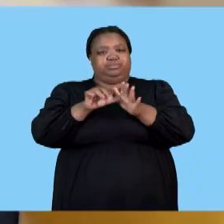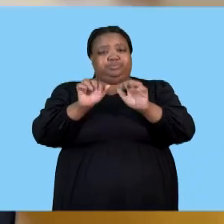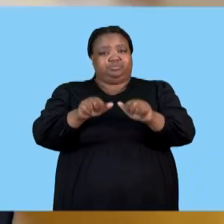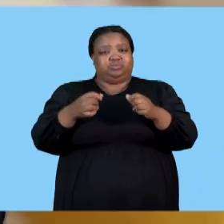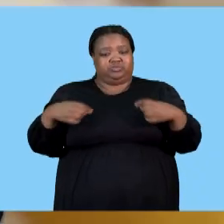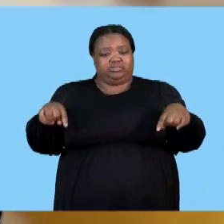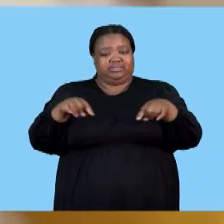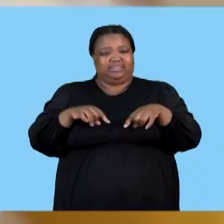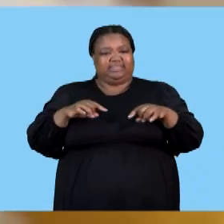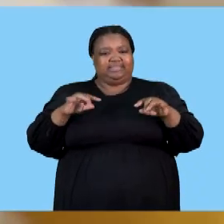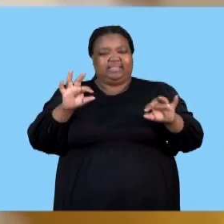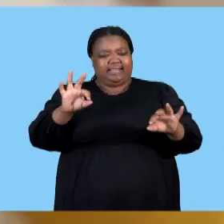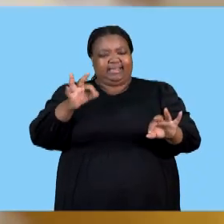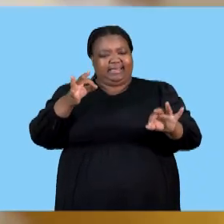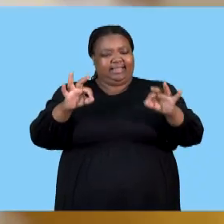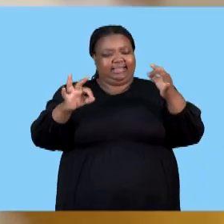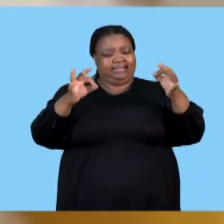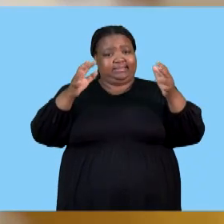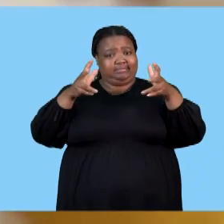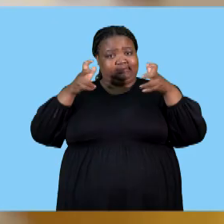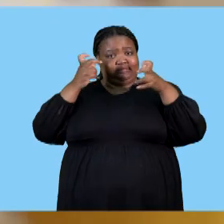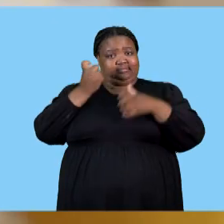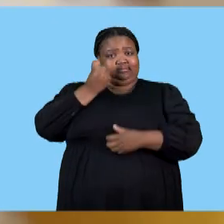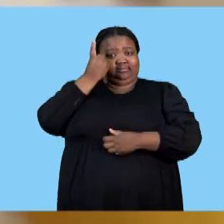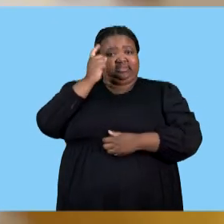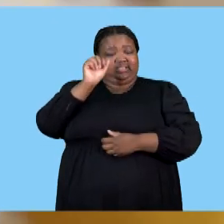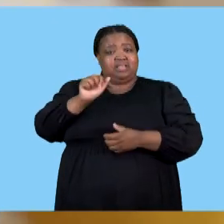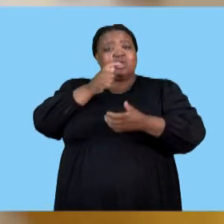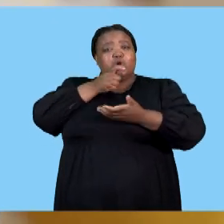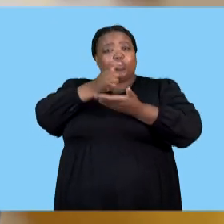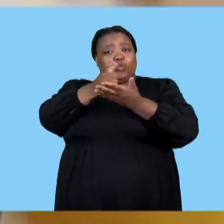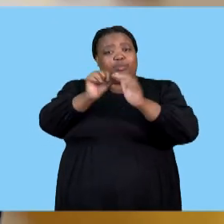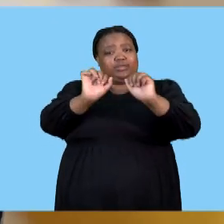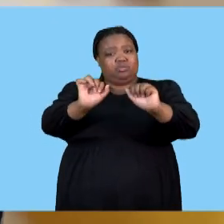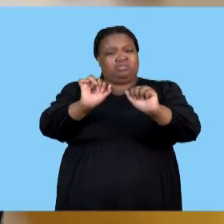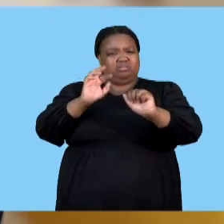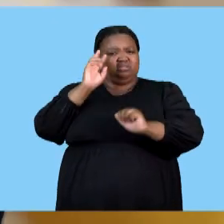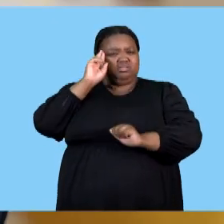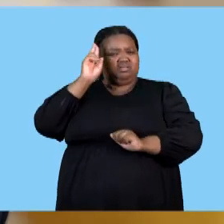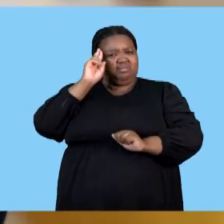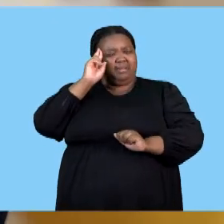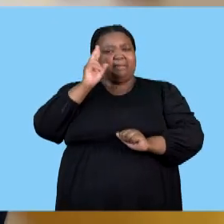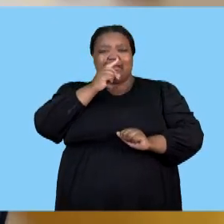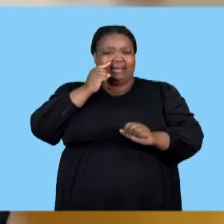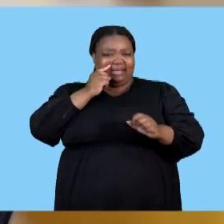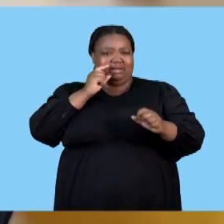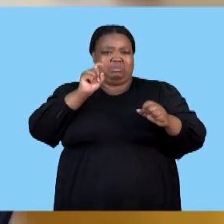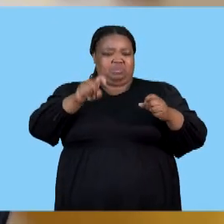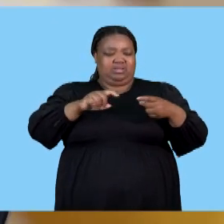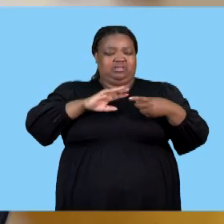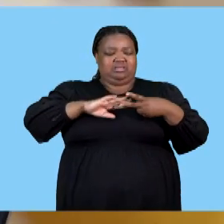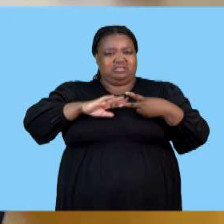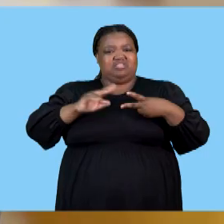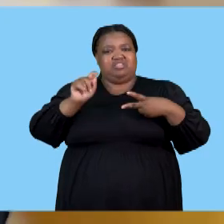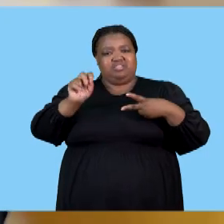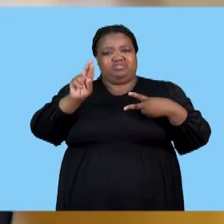learners, that when we do our analysis and interpretation, when you are commenting, you need to remember the name, the